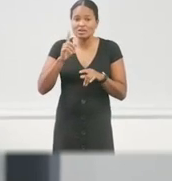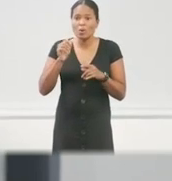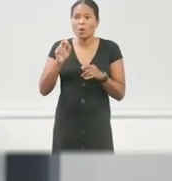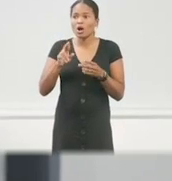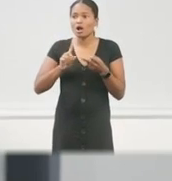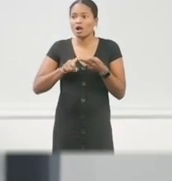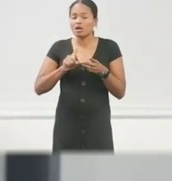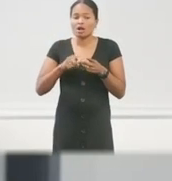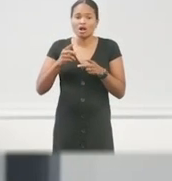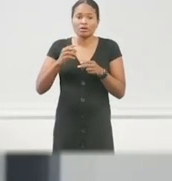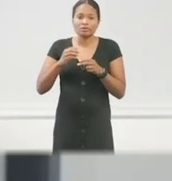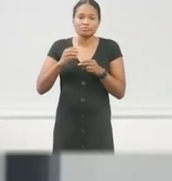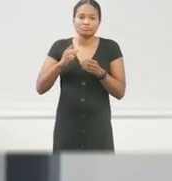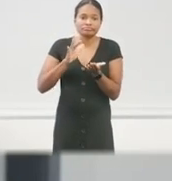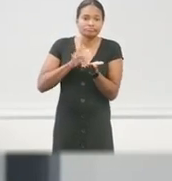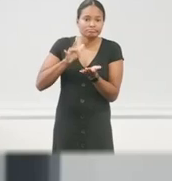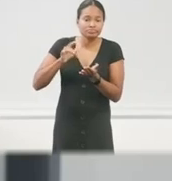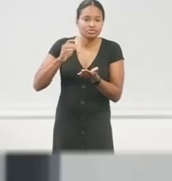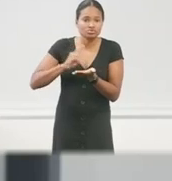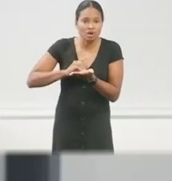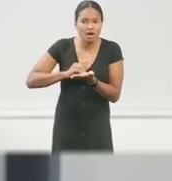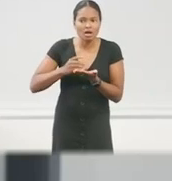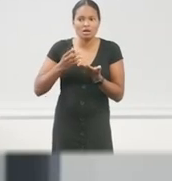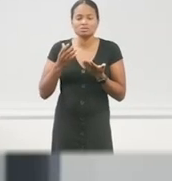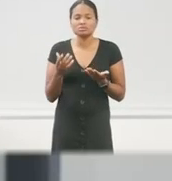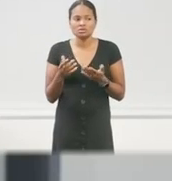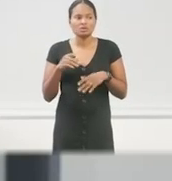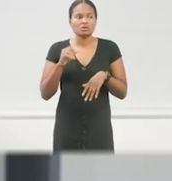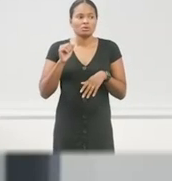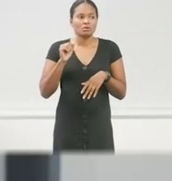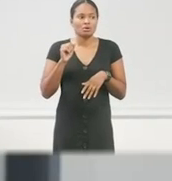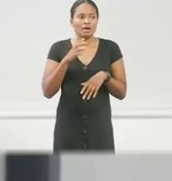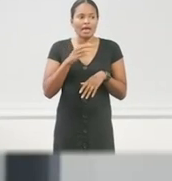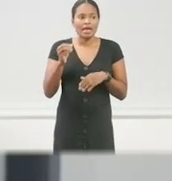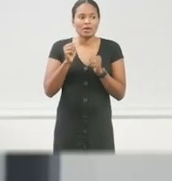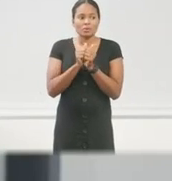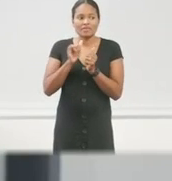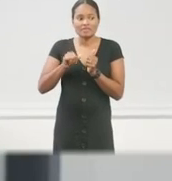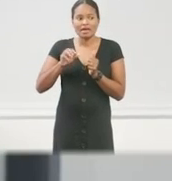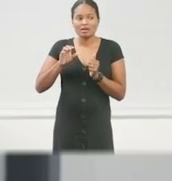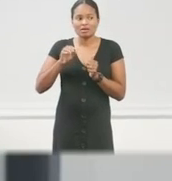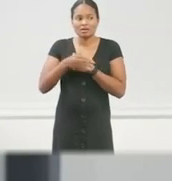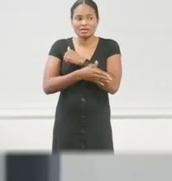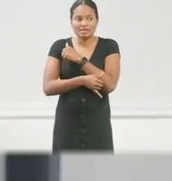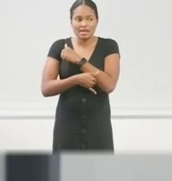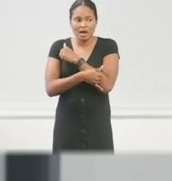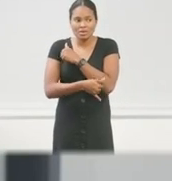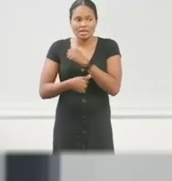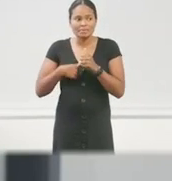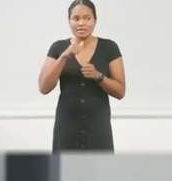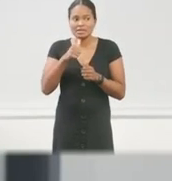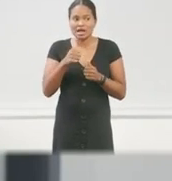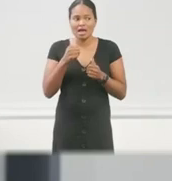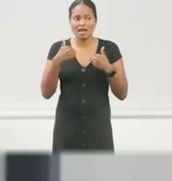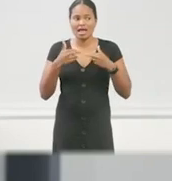substances? And with the finite resources of a more rural county, I don't really have the resources to address all of